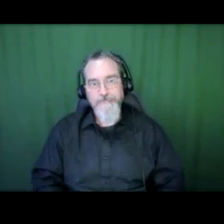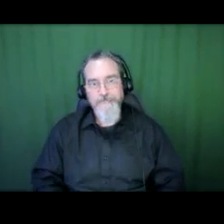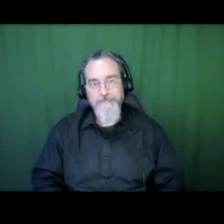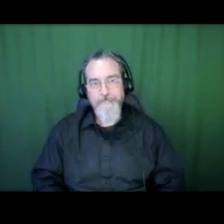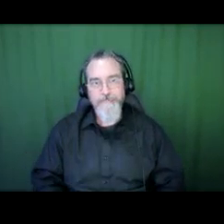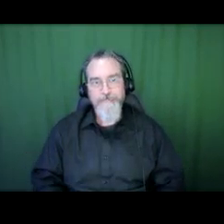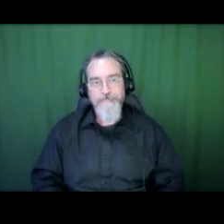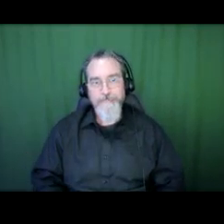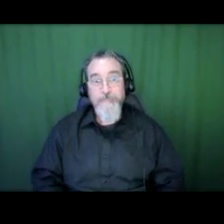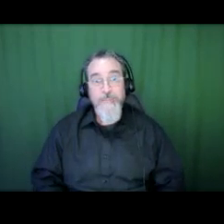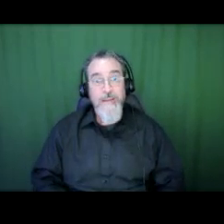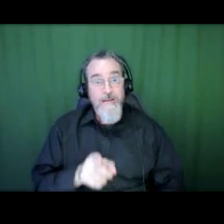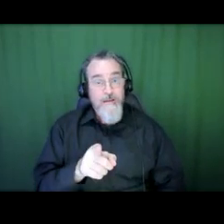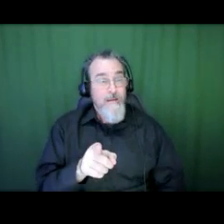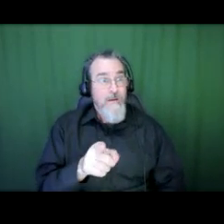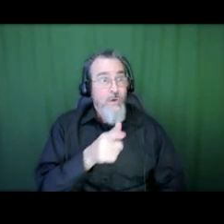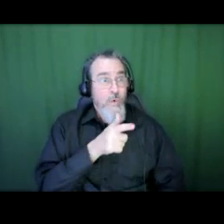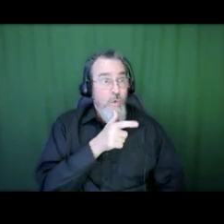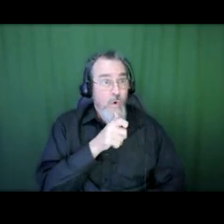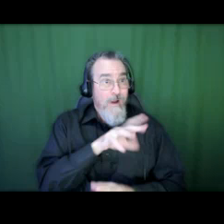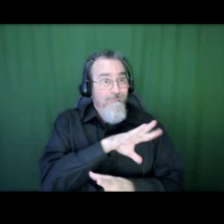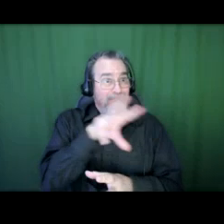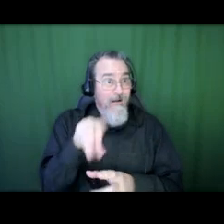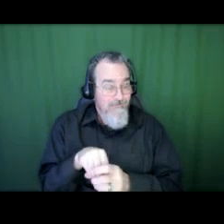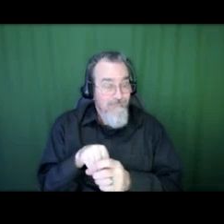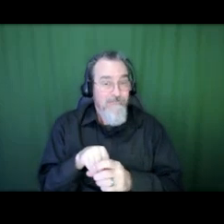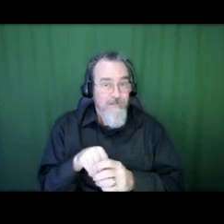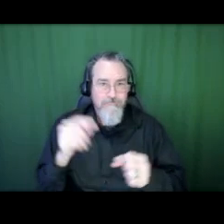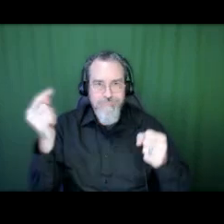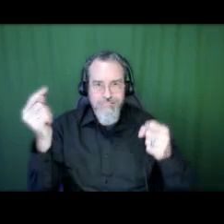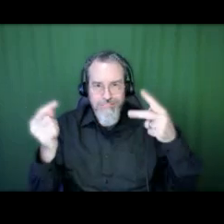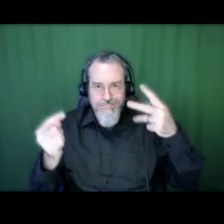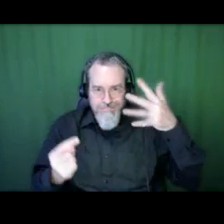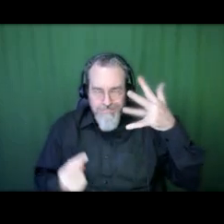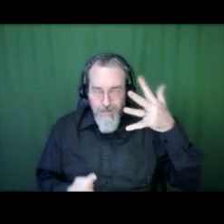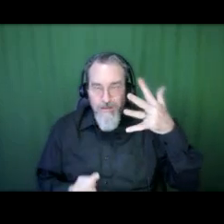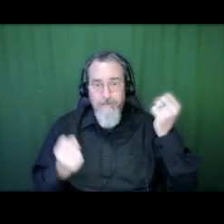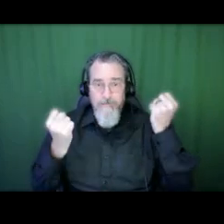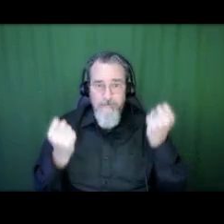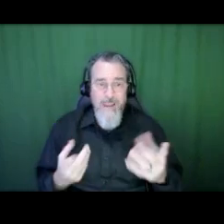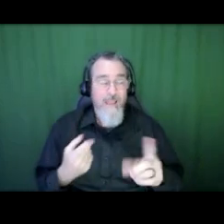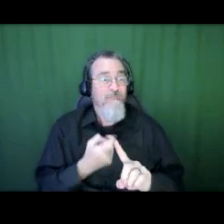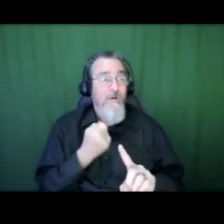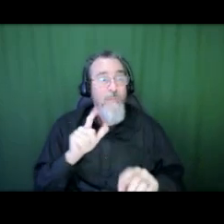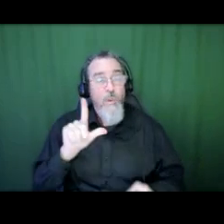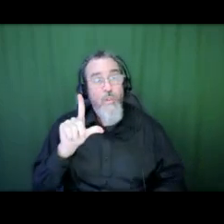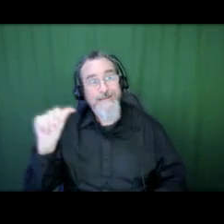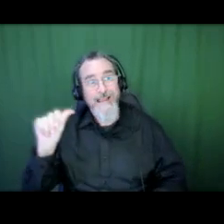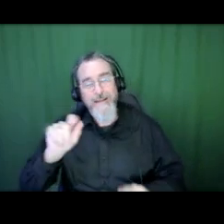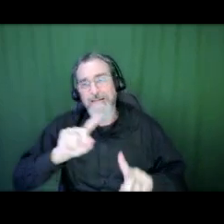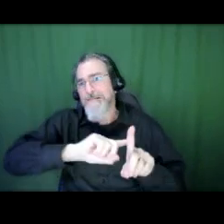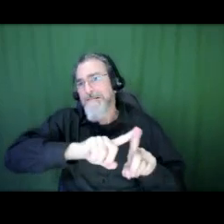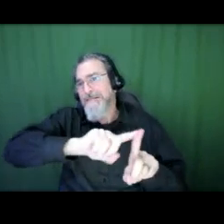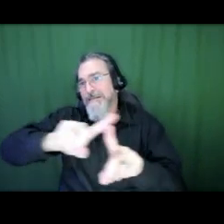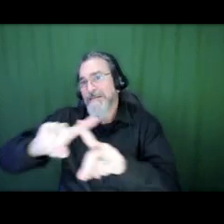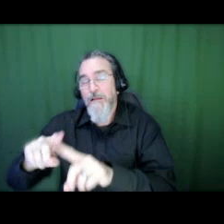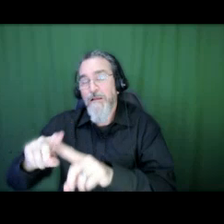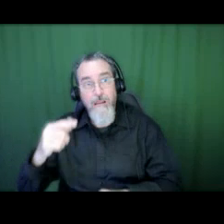Here are some of the key members and collaborators. I mean, we've got people from all over Louisiana, including the Governor's Office of